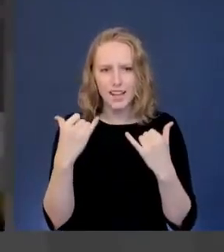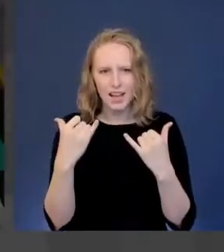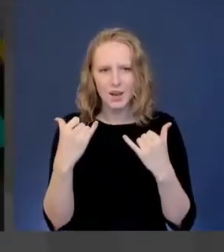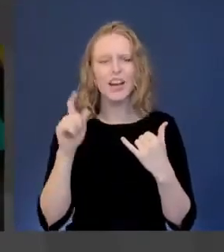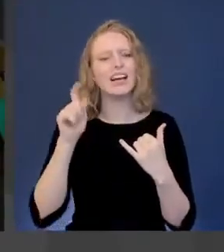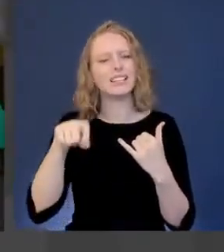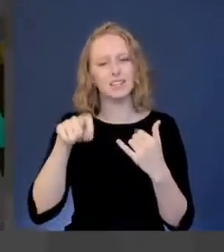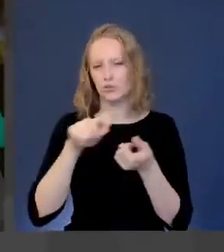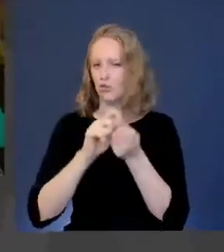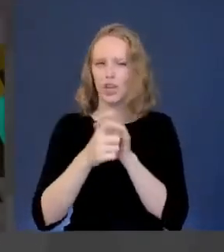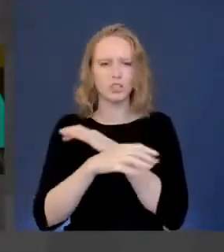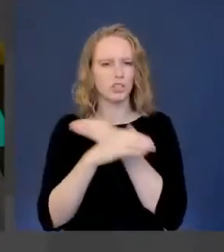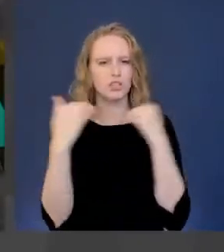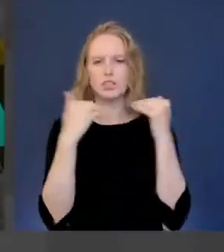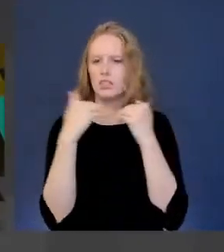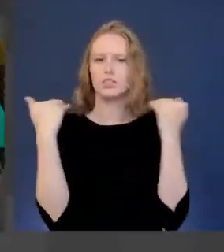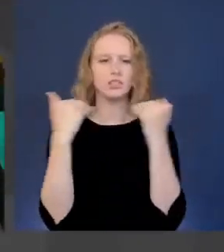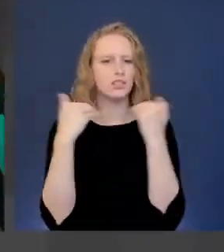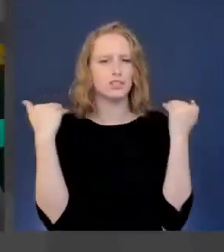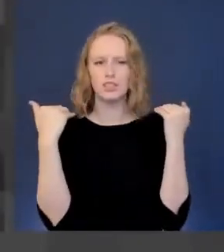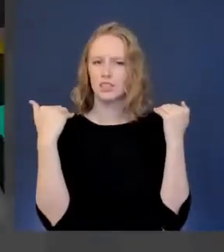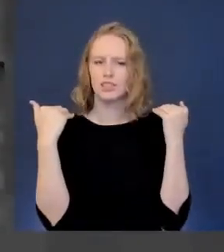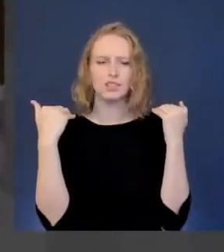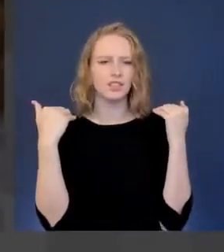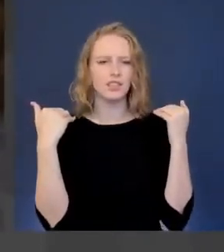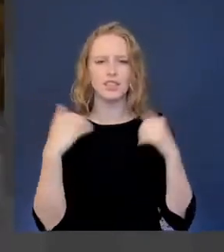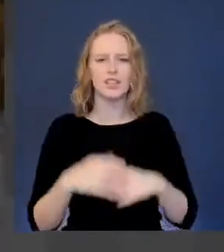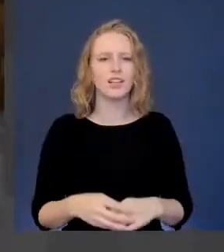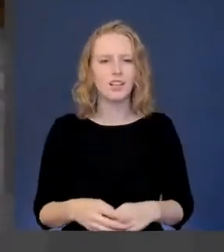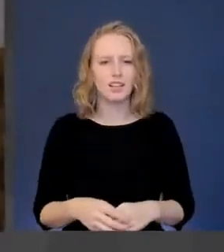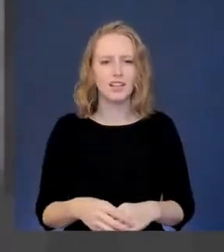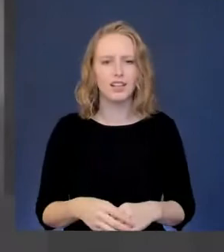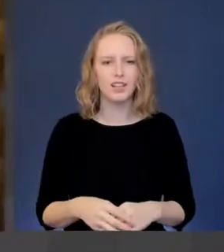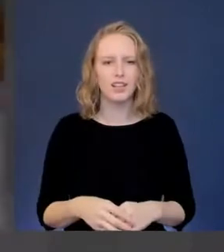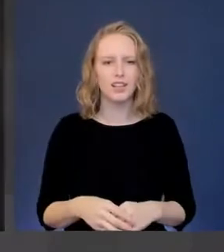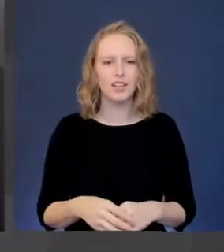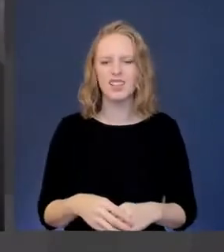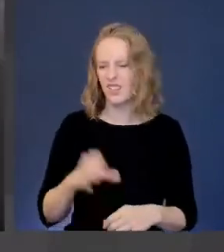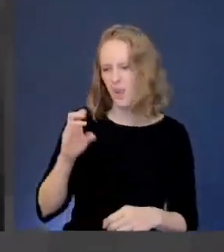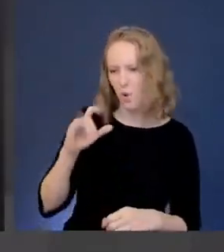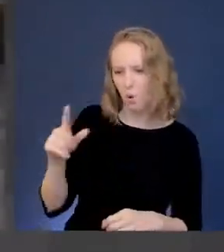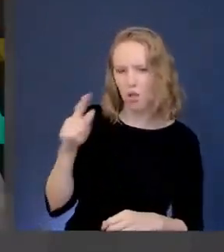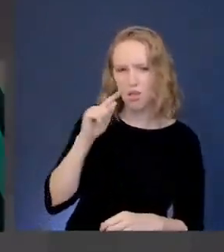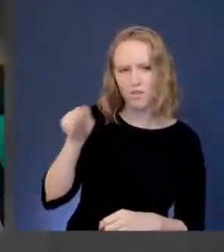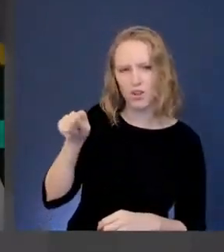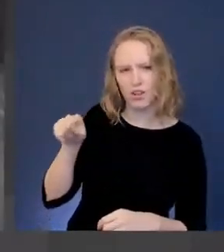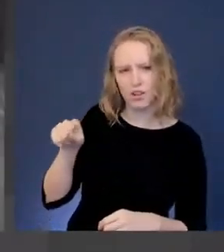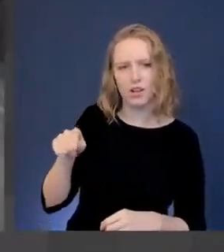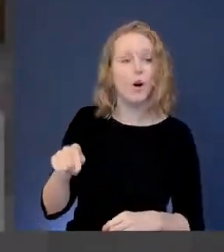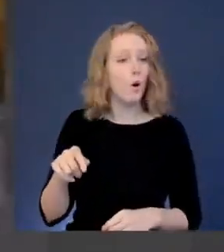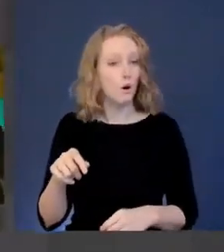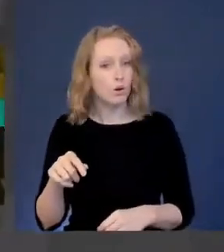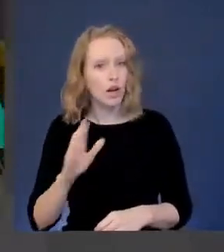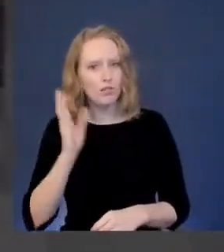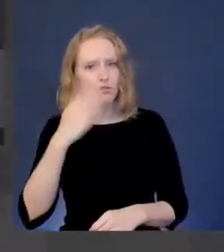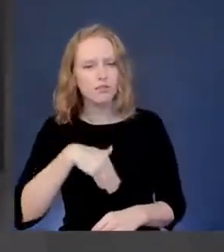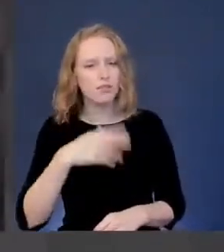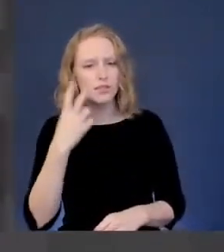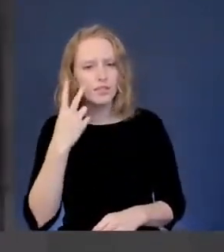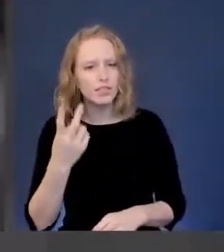gotta get out of this 4 block love. Oh, there's a bunch of coal down below where you were digging. Oh, there is? Here, Okay, I didn't see Let me it.